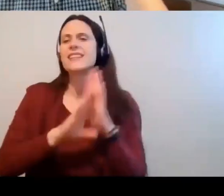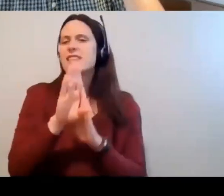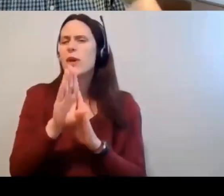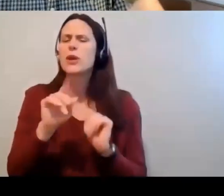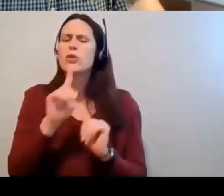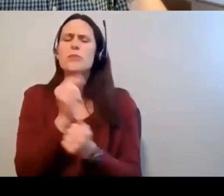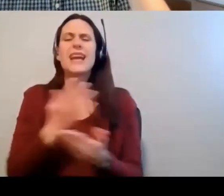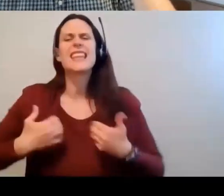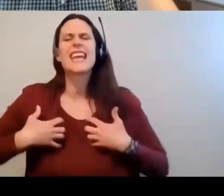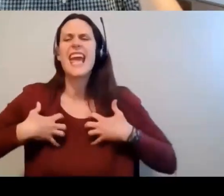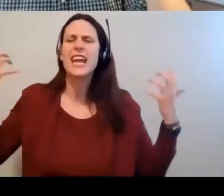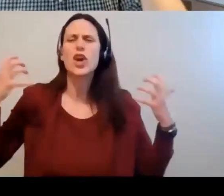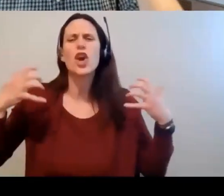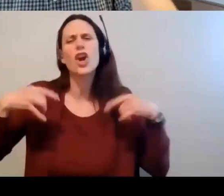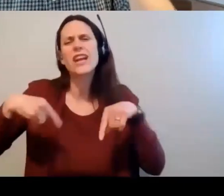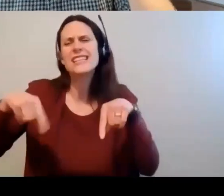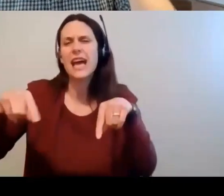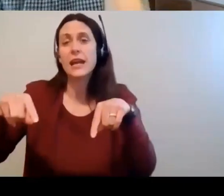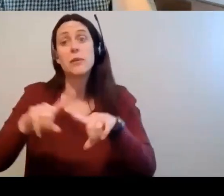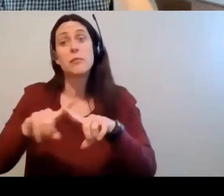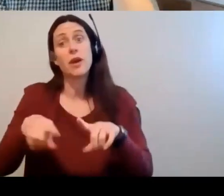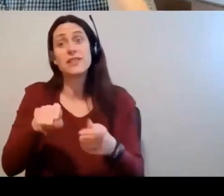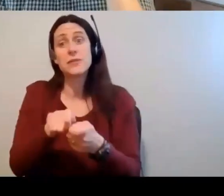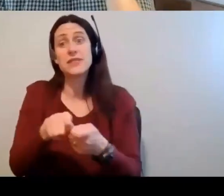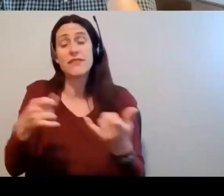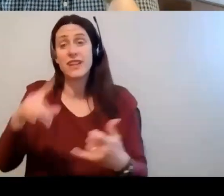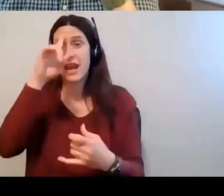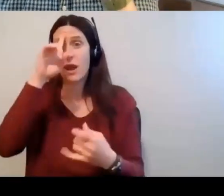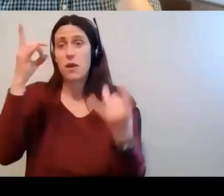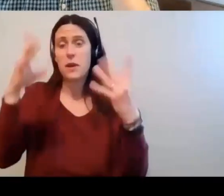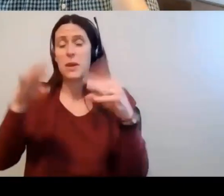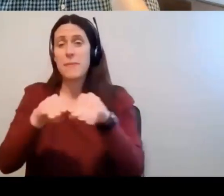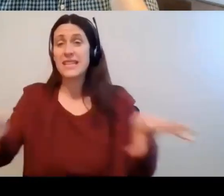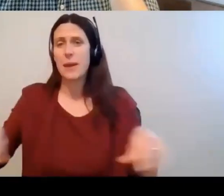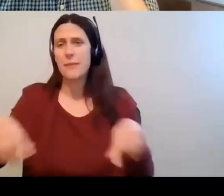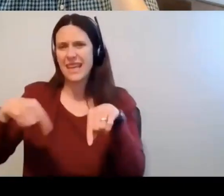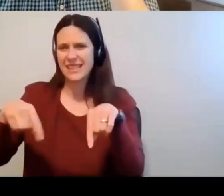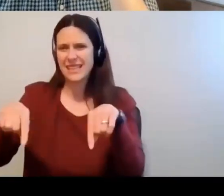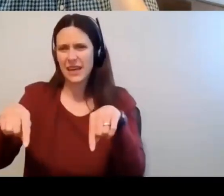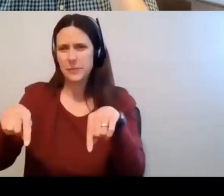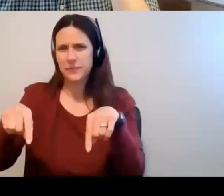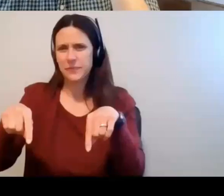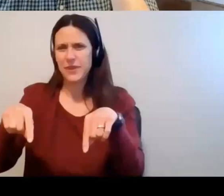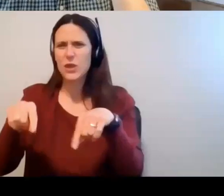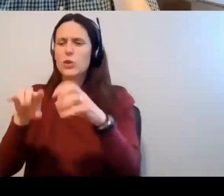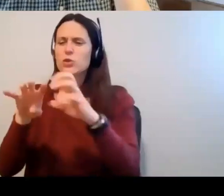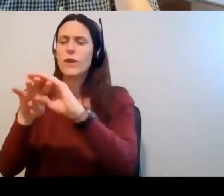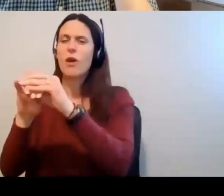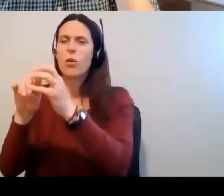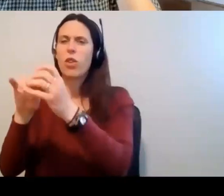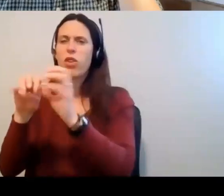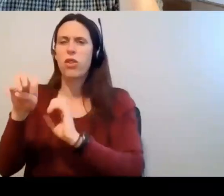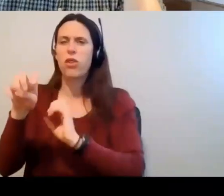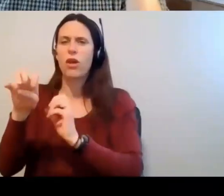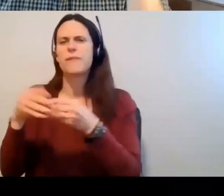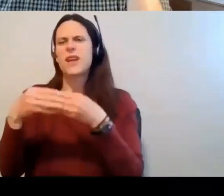of that, but specifically pandemic anxiety for young people. I want you to take those 4 fingers and I just want you to like make them real loose right here,